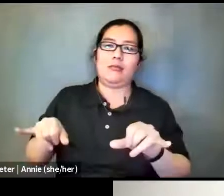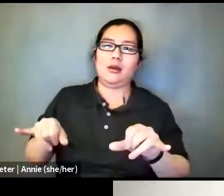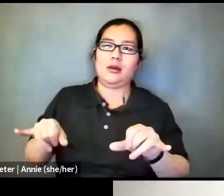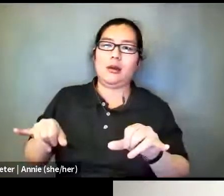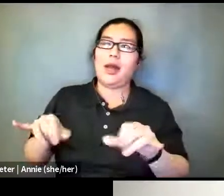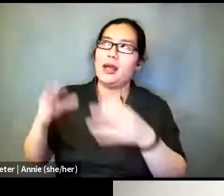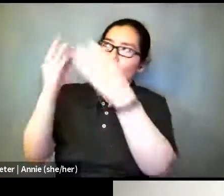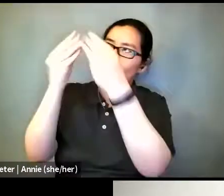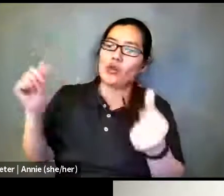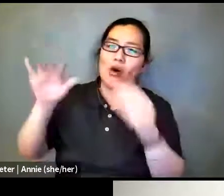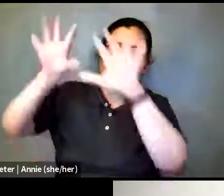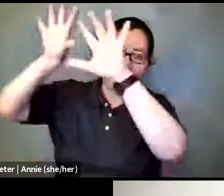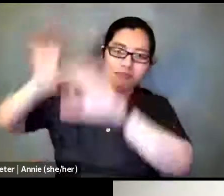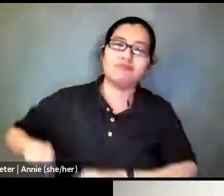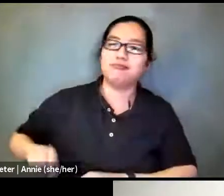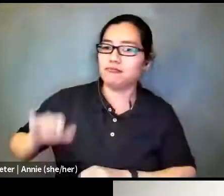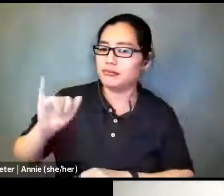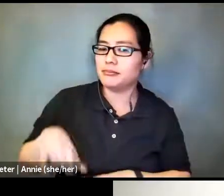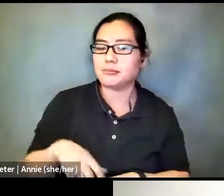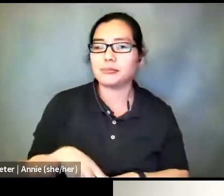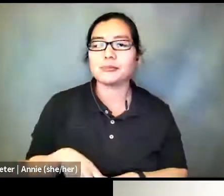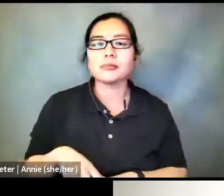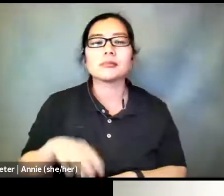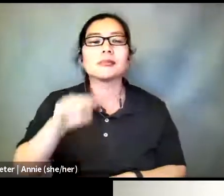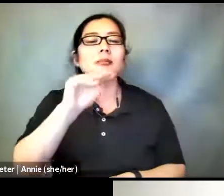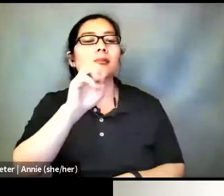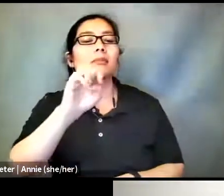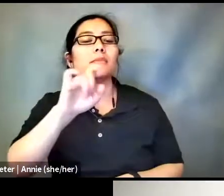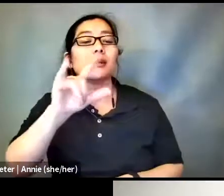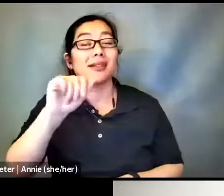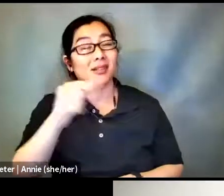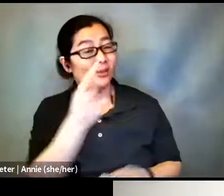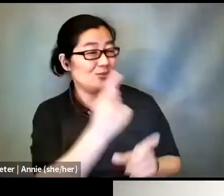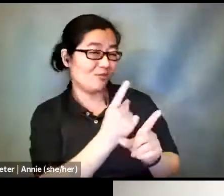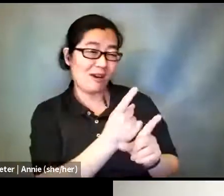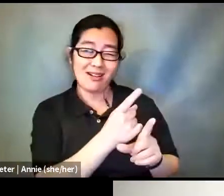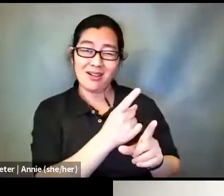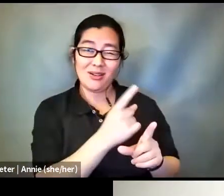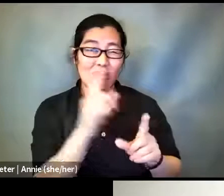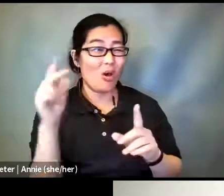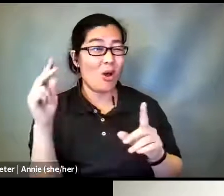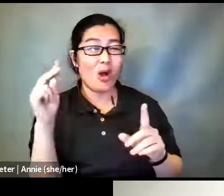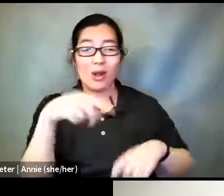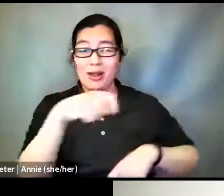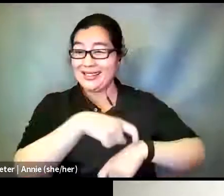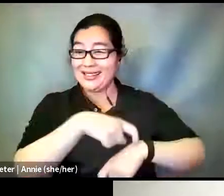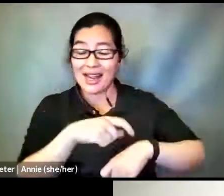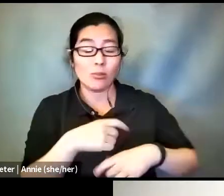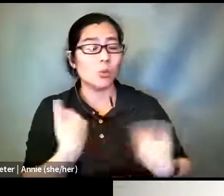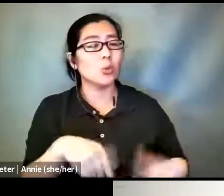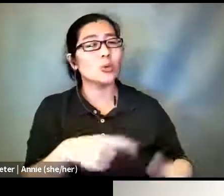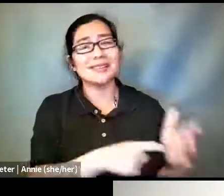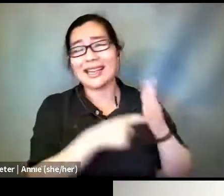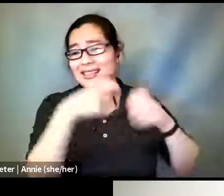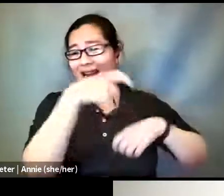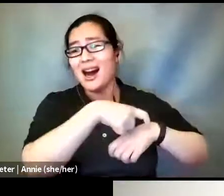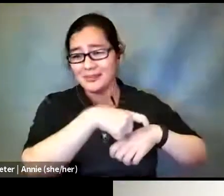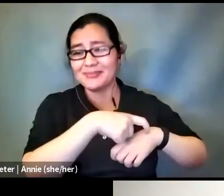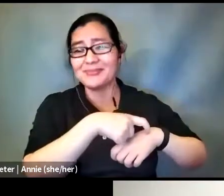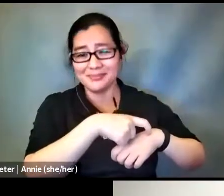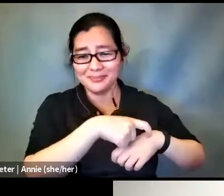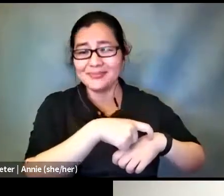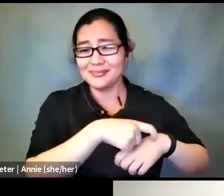mean, in terms of time, there's two ways to look at it. One is, yeah, sure, it takes time, and if